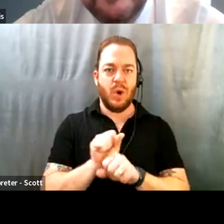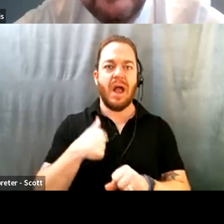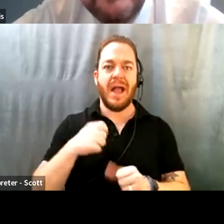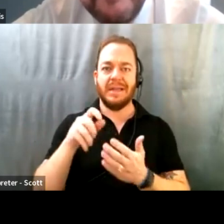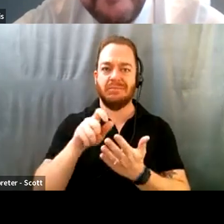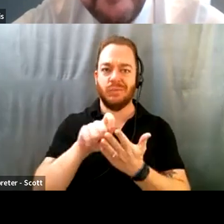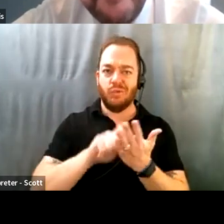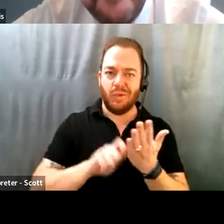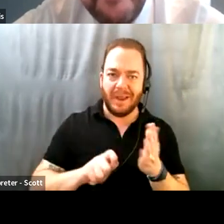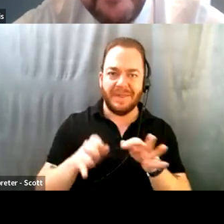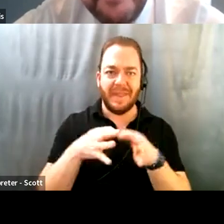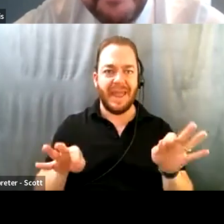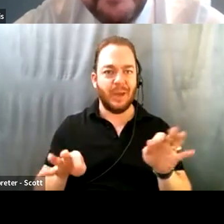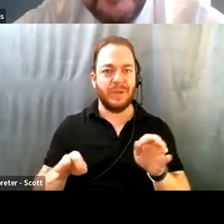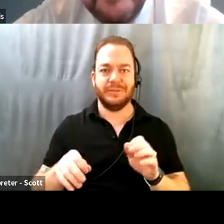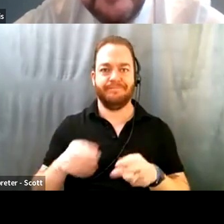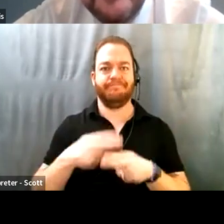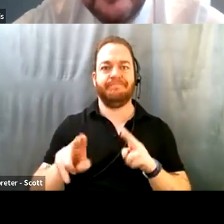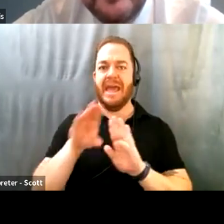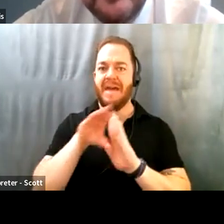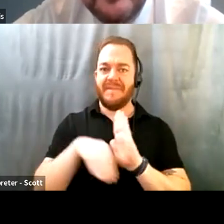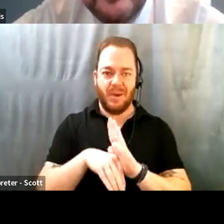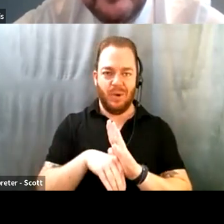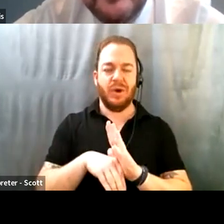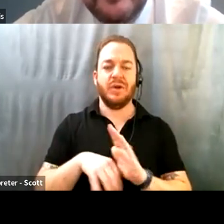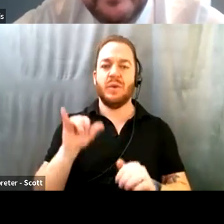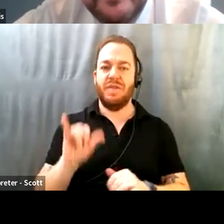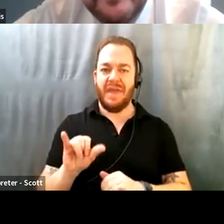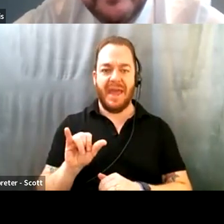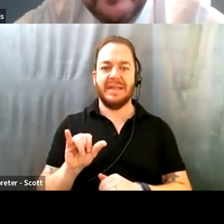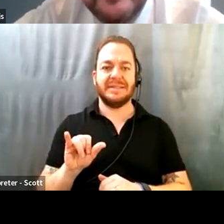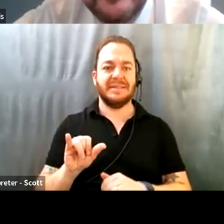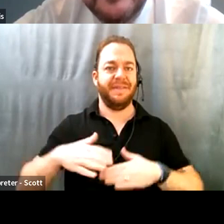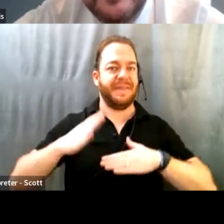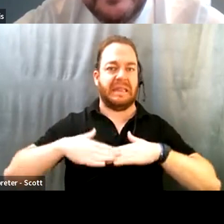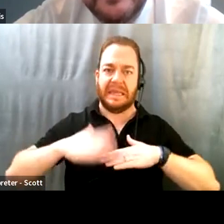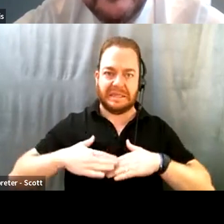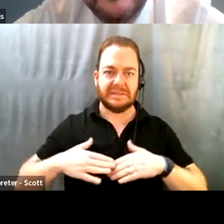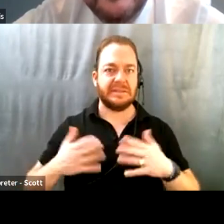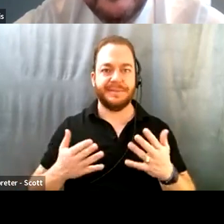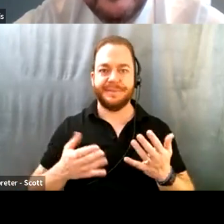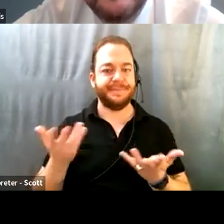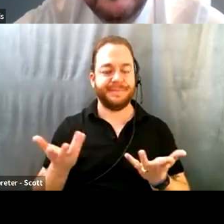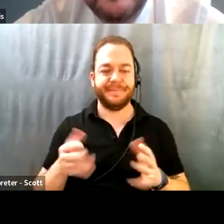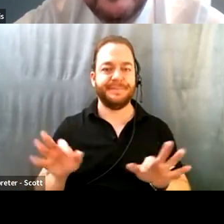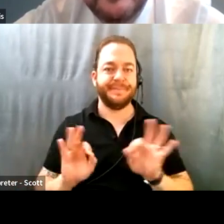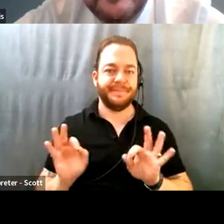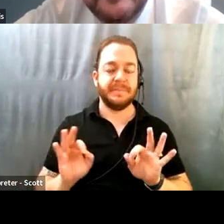hour that accomplishes this. So that's the least of it. it's figuring